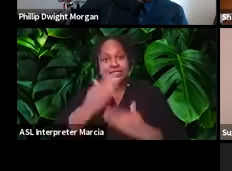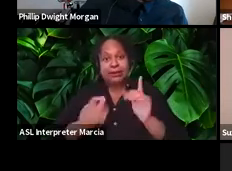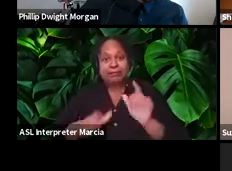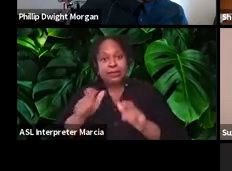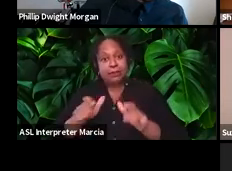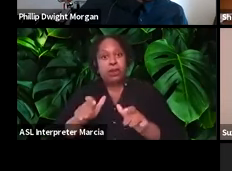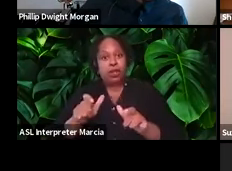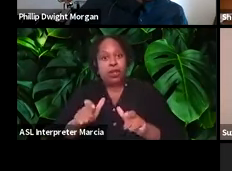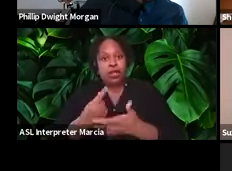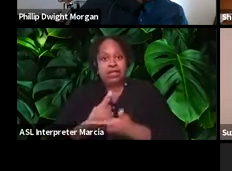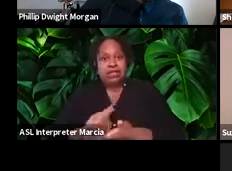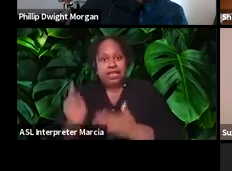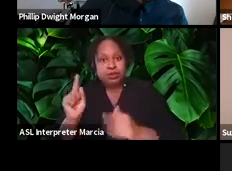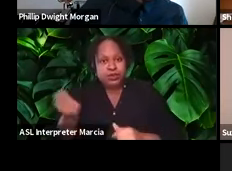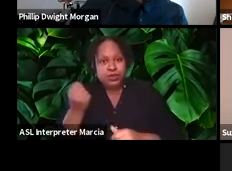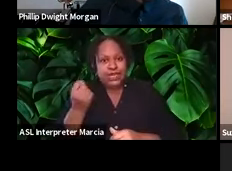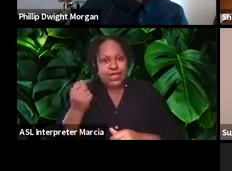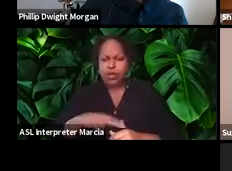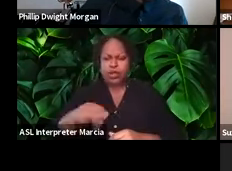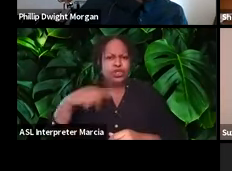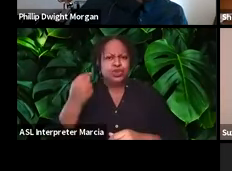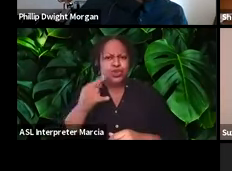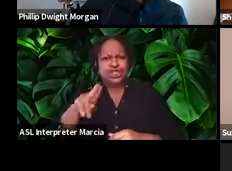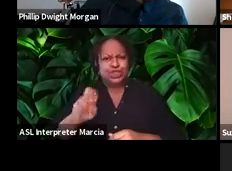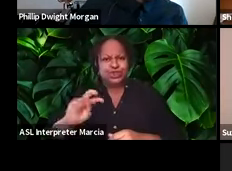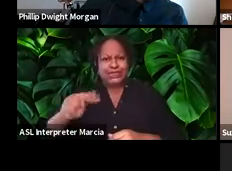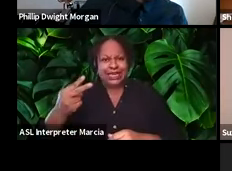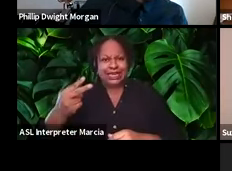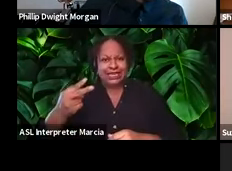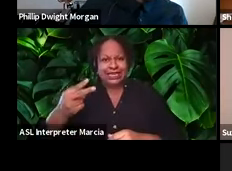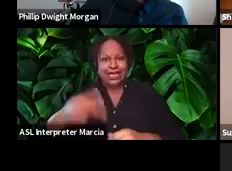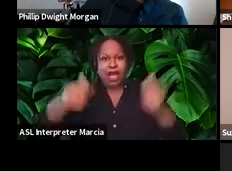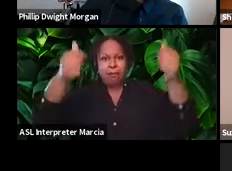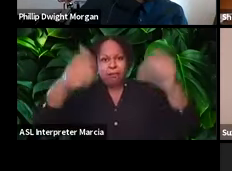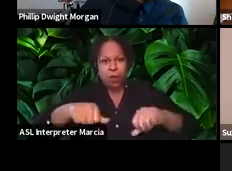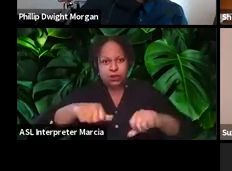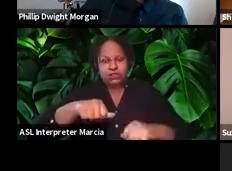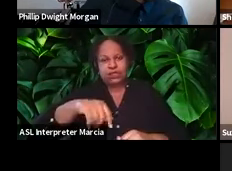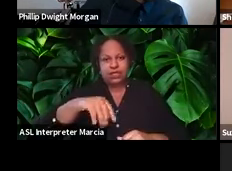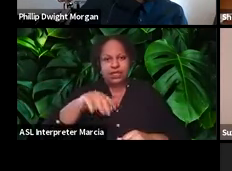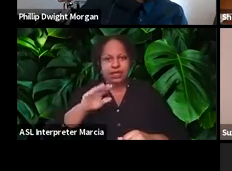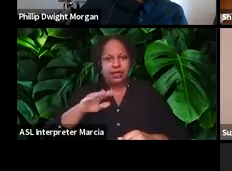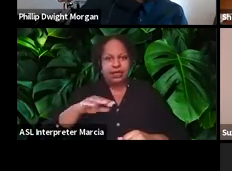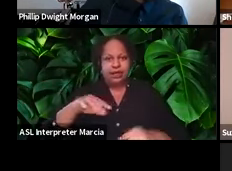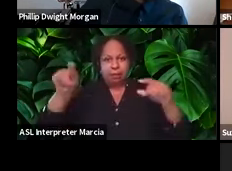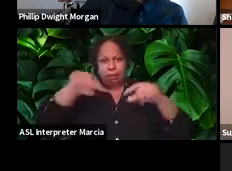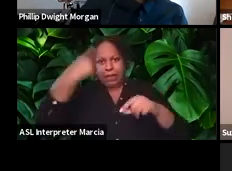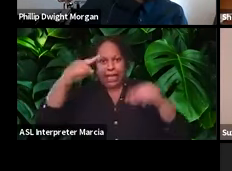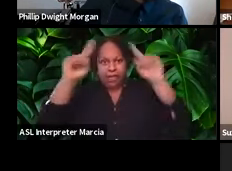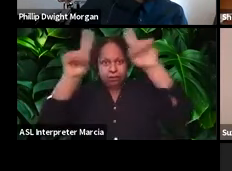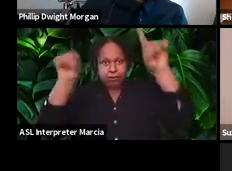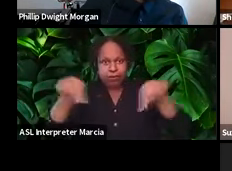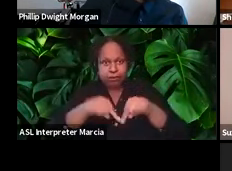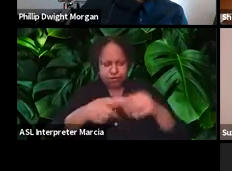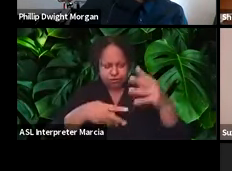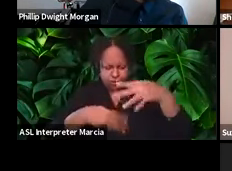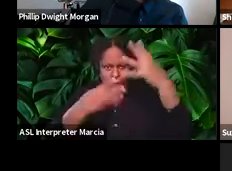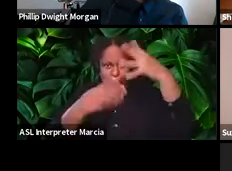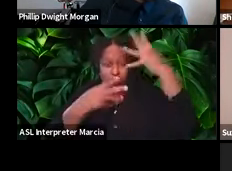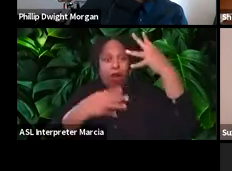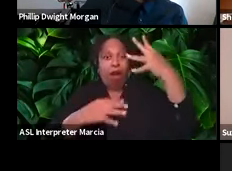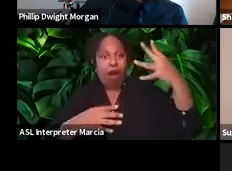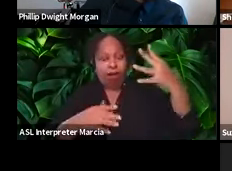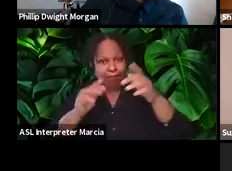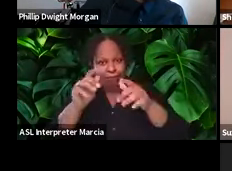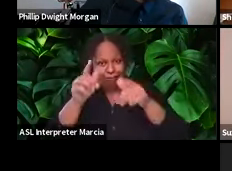last Tuesday or the Tuesday, June 2nd, where you scroll through and all of a sudden it's like, oh my God, that person is woke today.